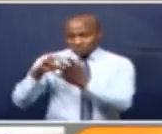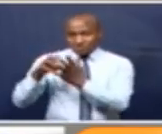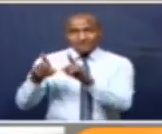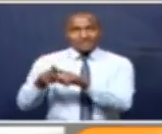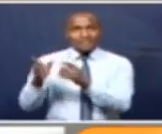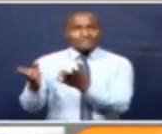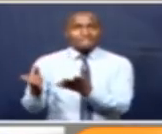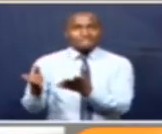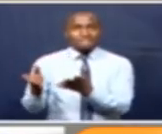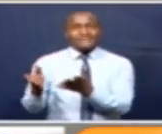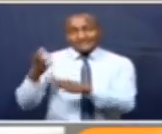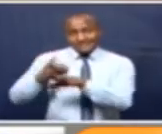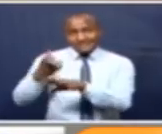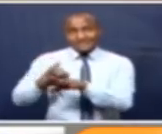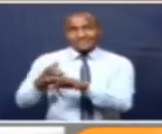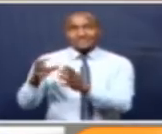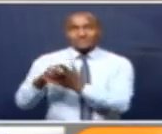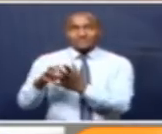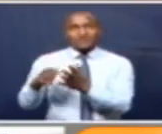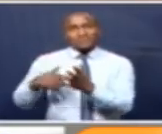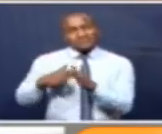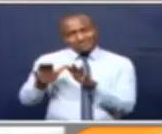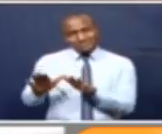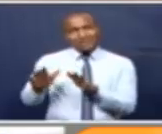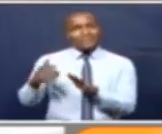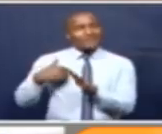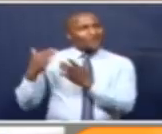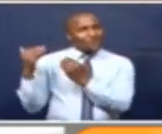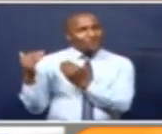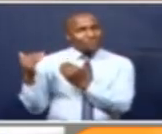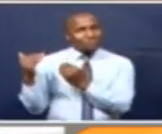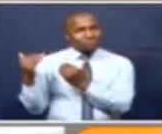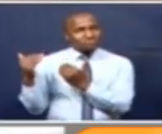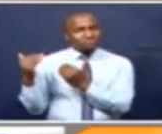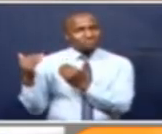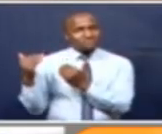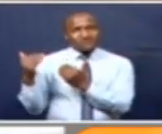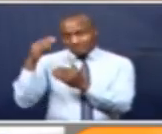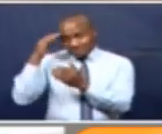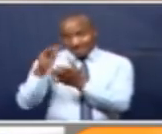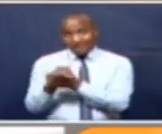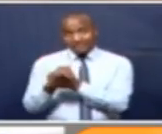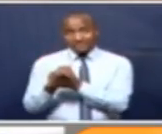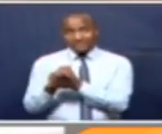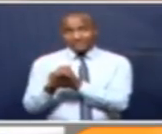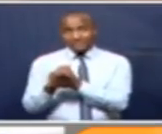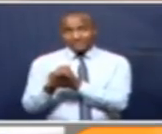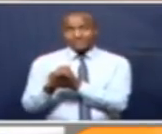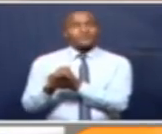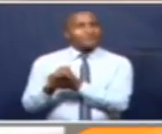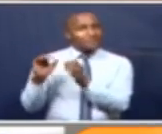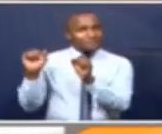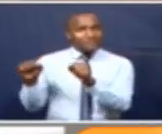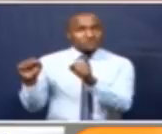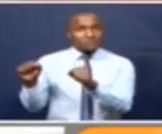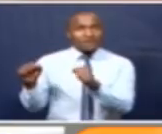know, when in a difficult situation like I find myself, I'm still an optimist. I still believe that there will be a possibility of